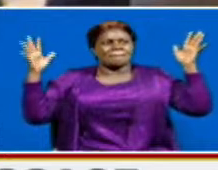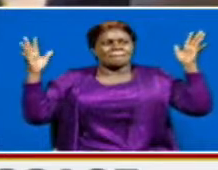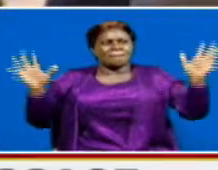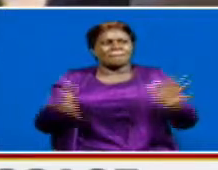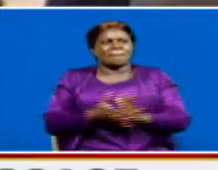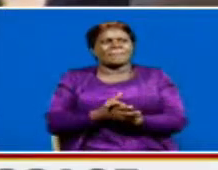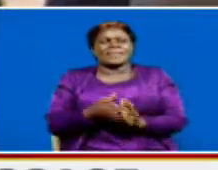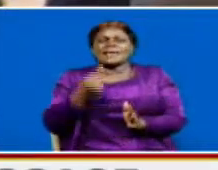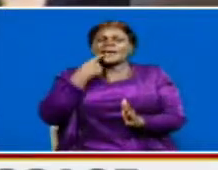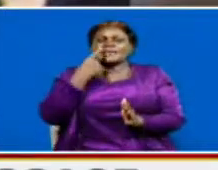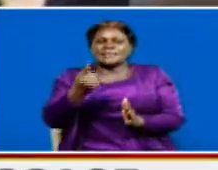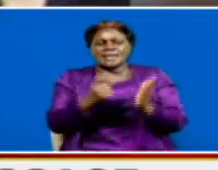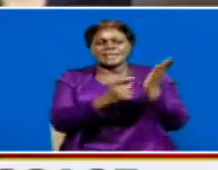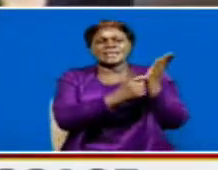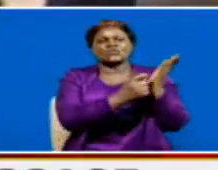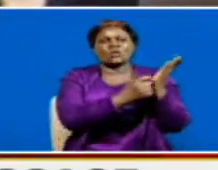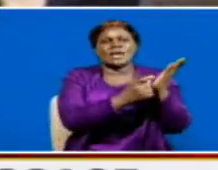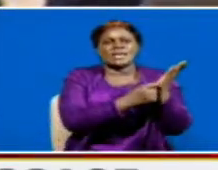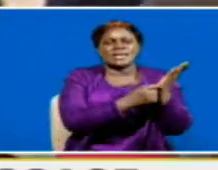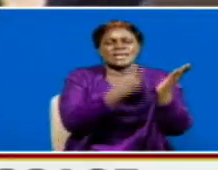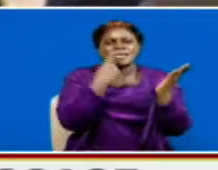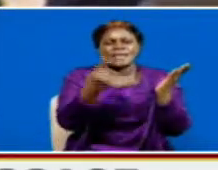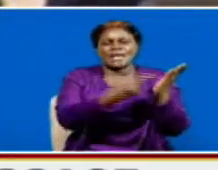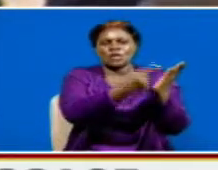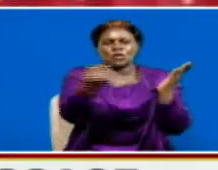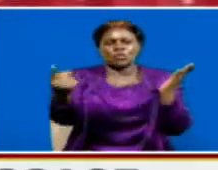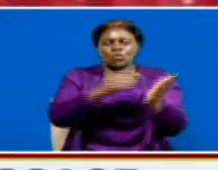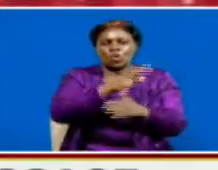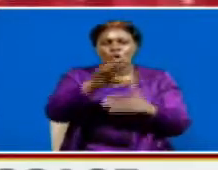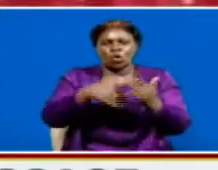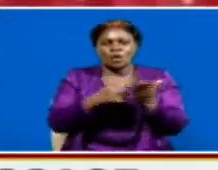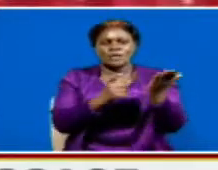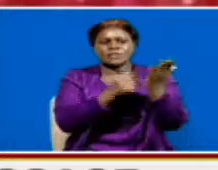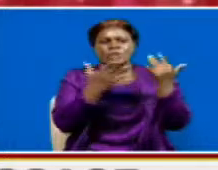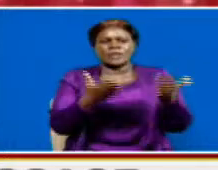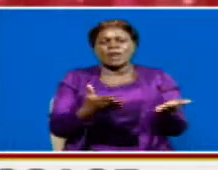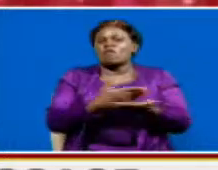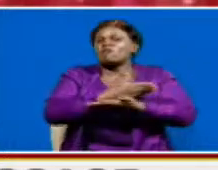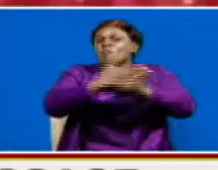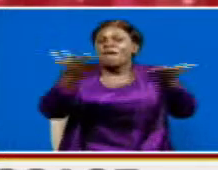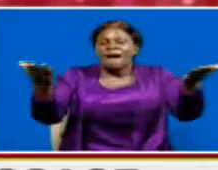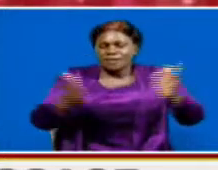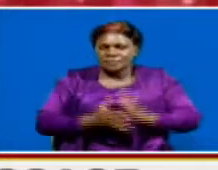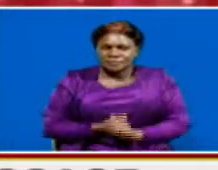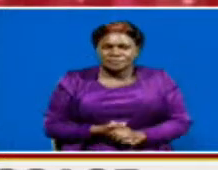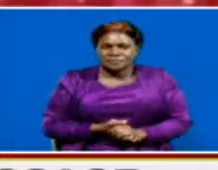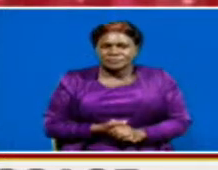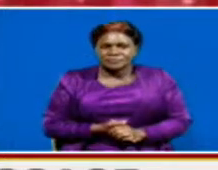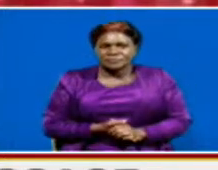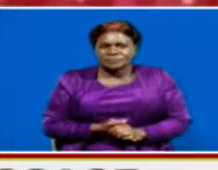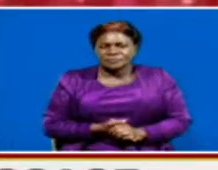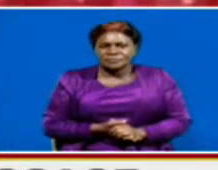Na nitarudia niseme kwa Wakenya wote, mahali popote mlipo,